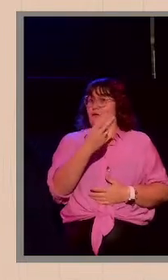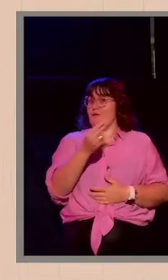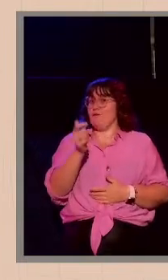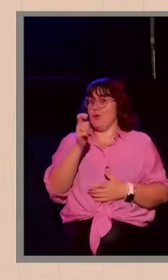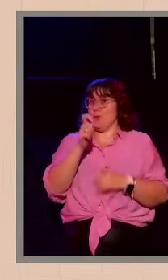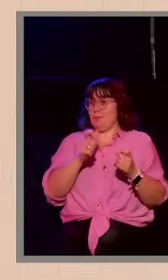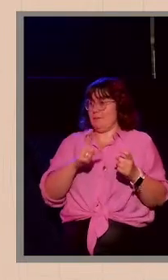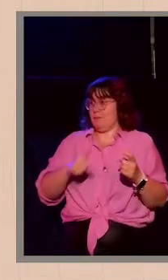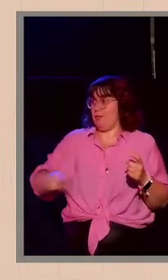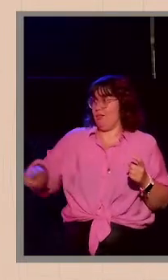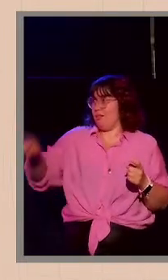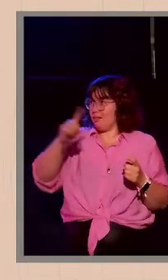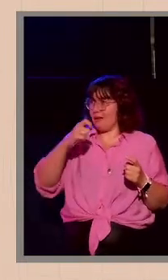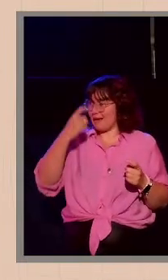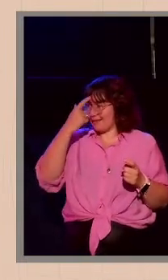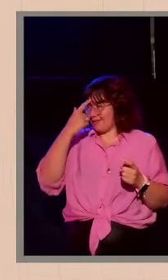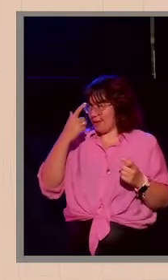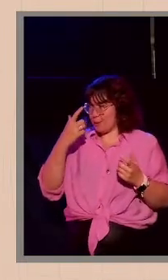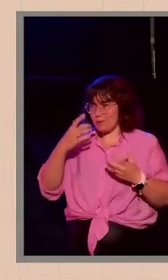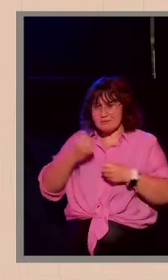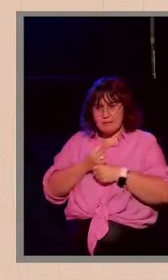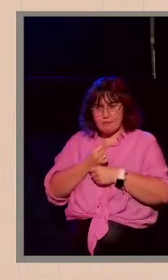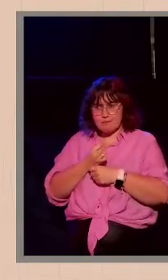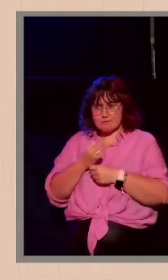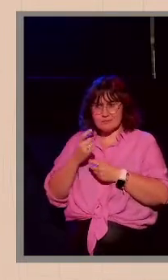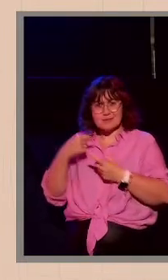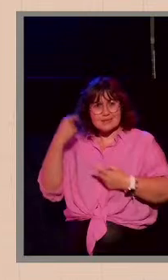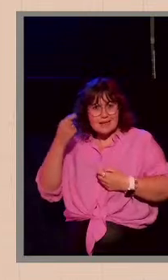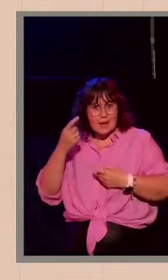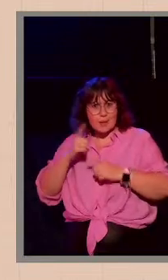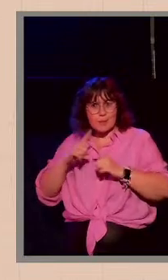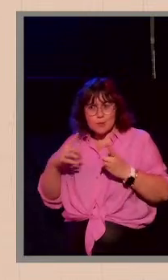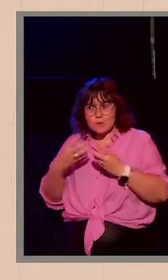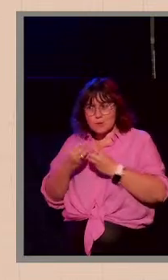who we've made sound and music with,